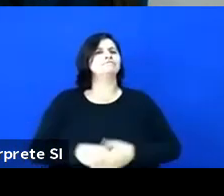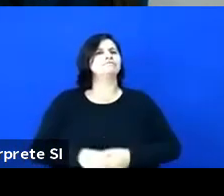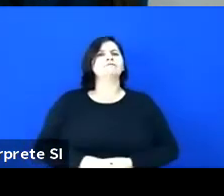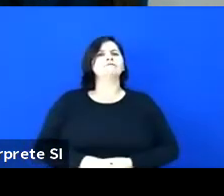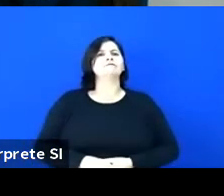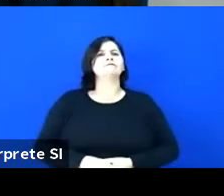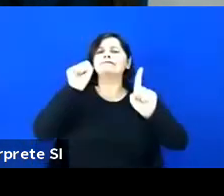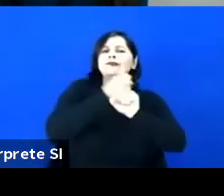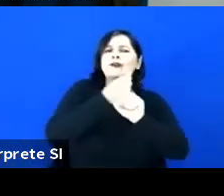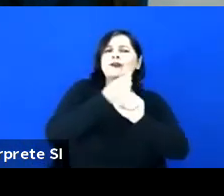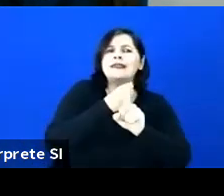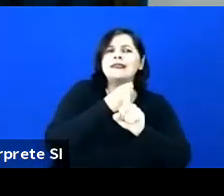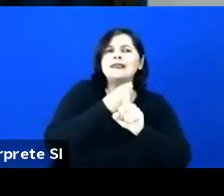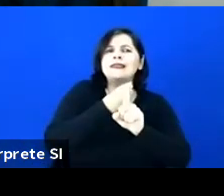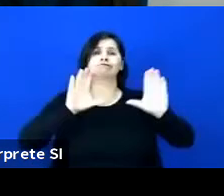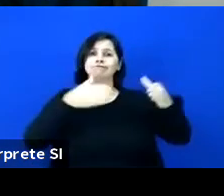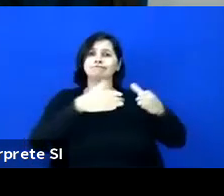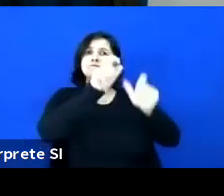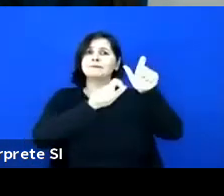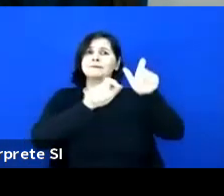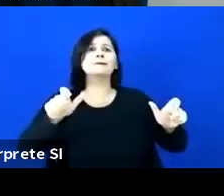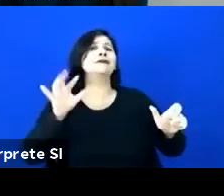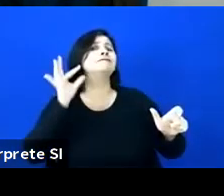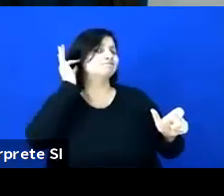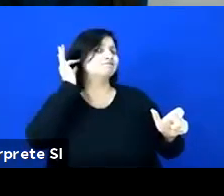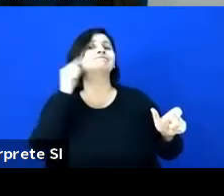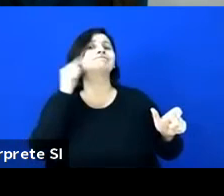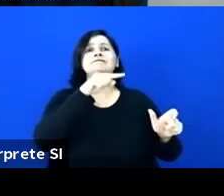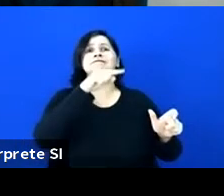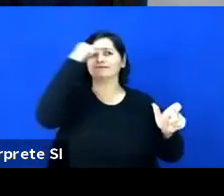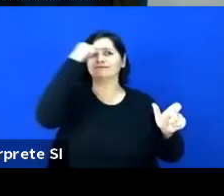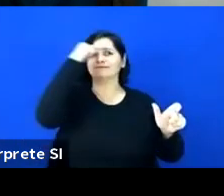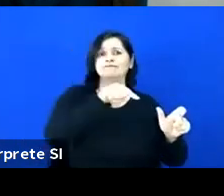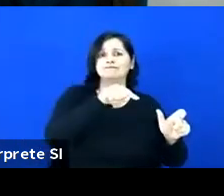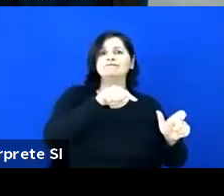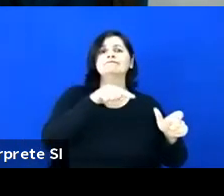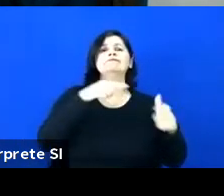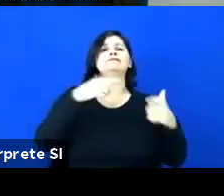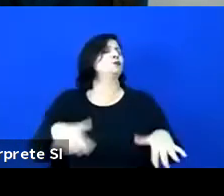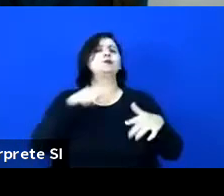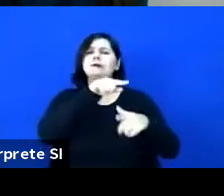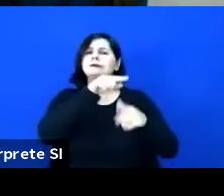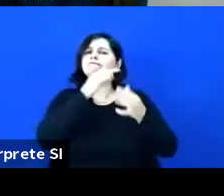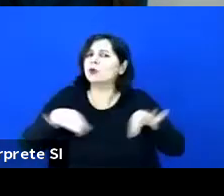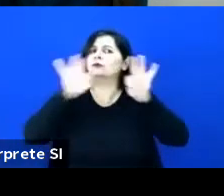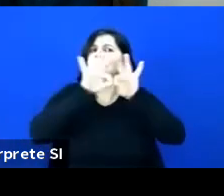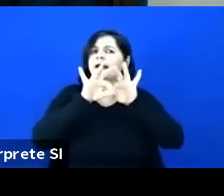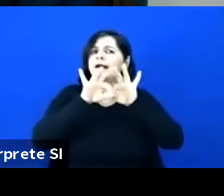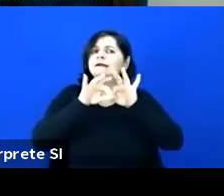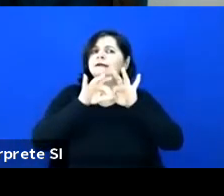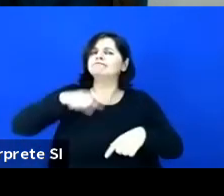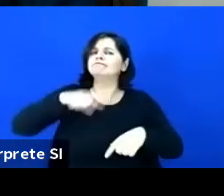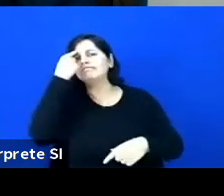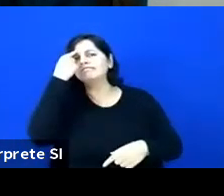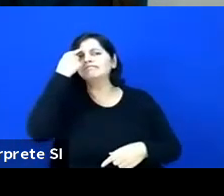and security, engaging government, parliament, defense forces, UN, academy, private sector, religious groups, and